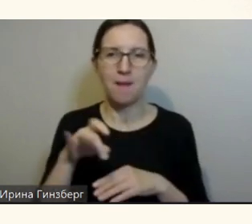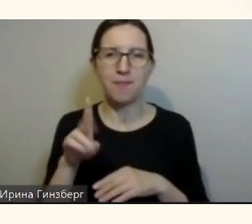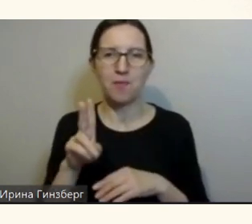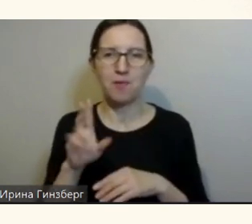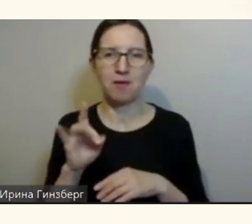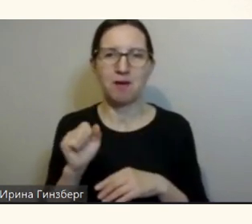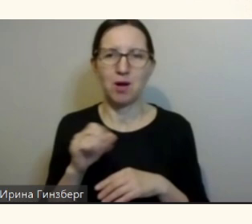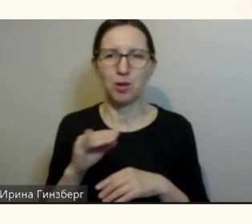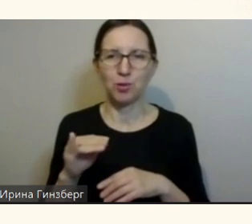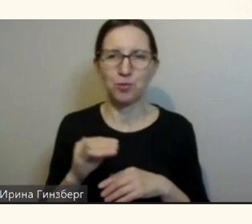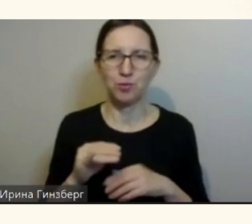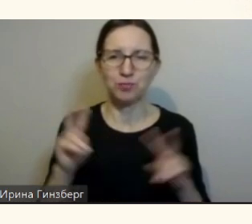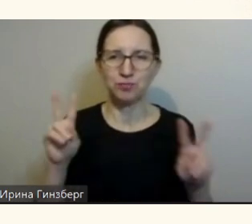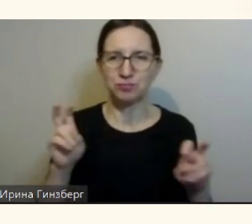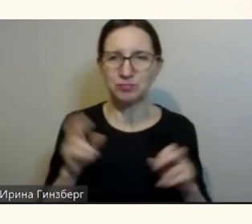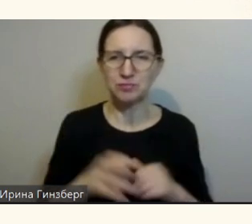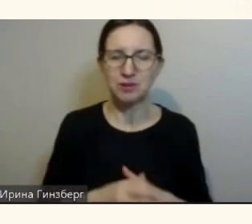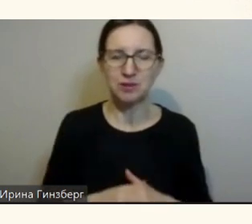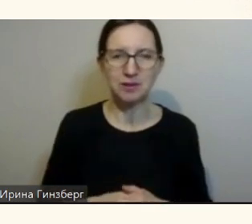actors